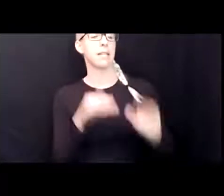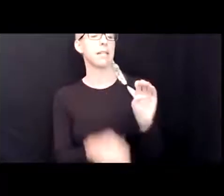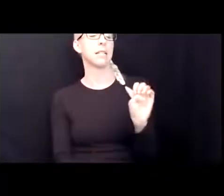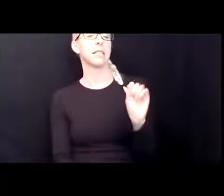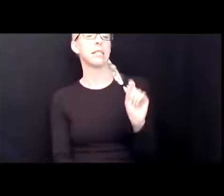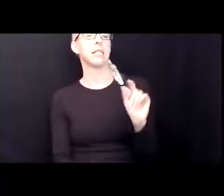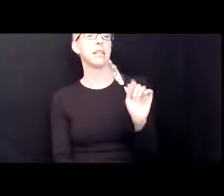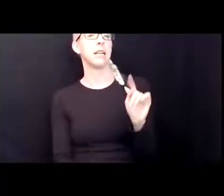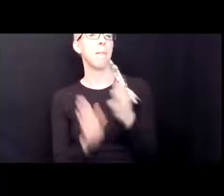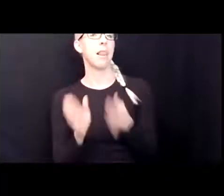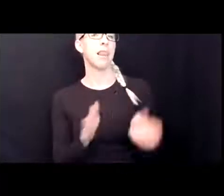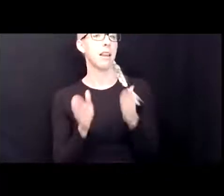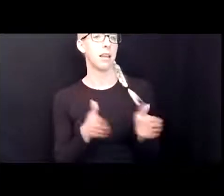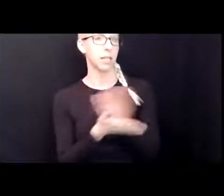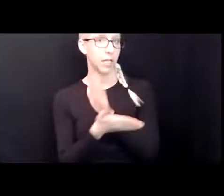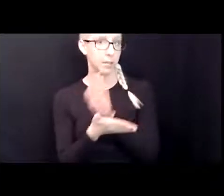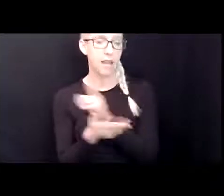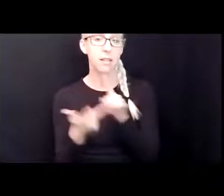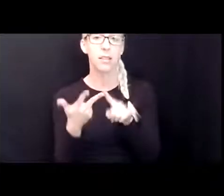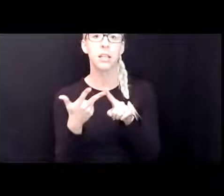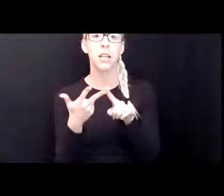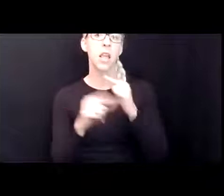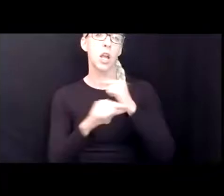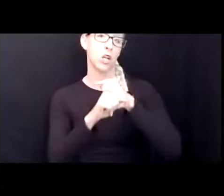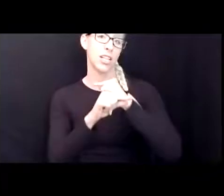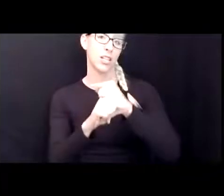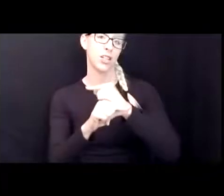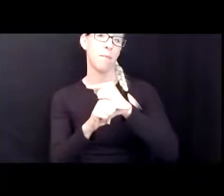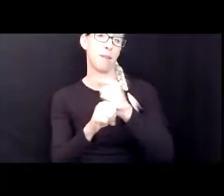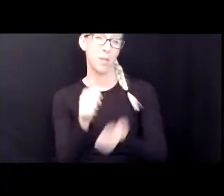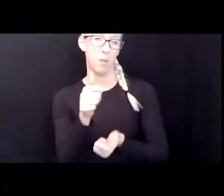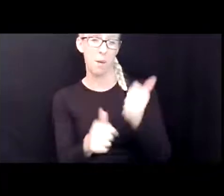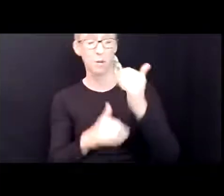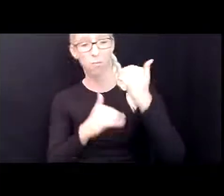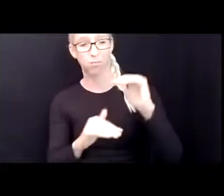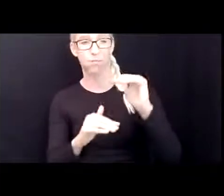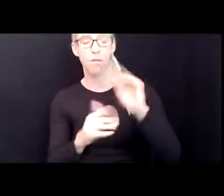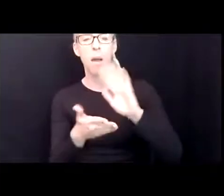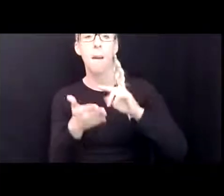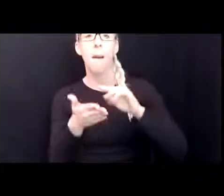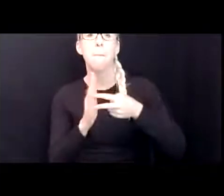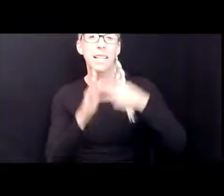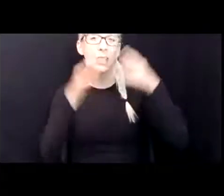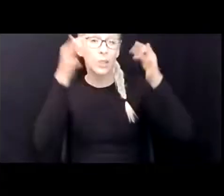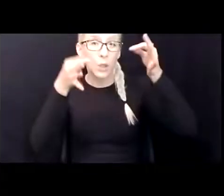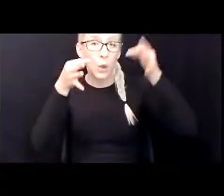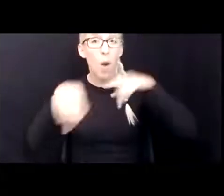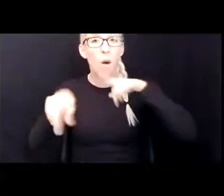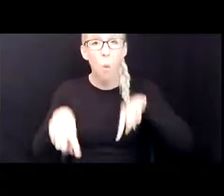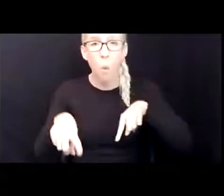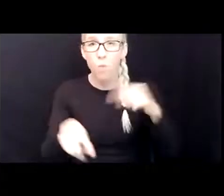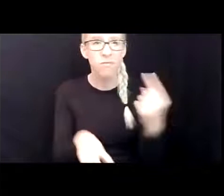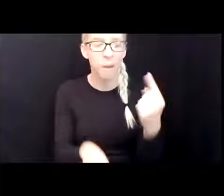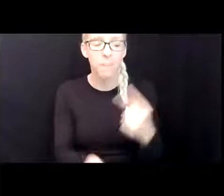documents, and then guardianship being the most restrictive court intervention that we have, and